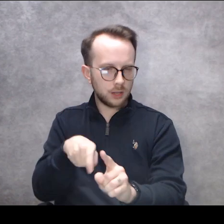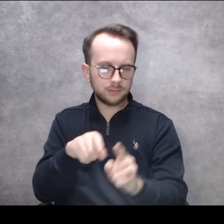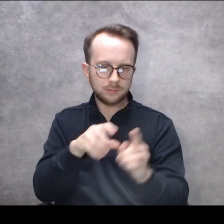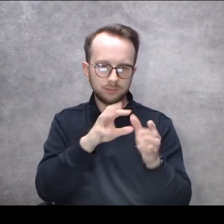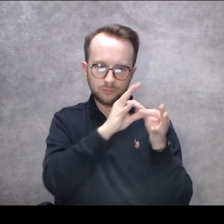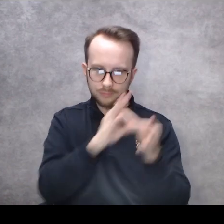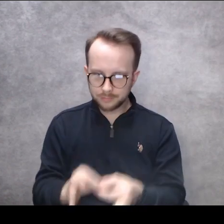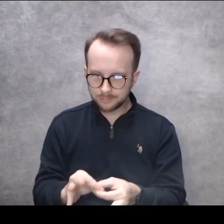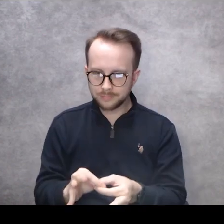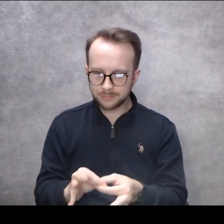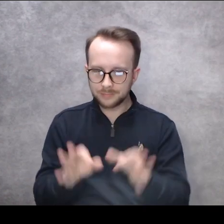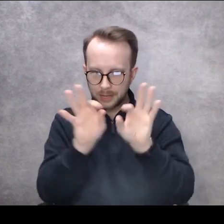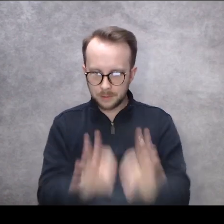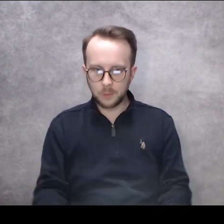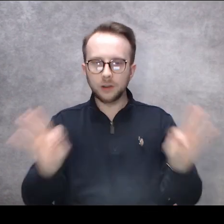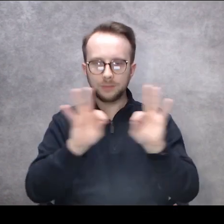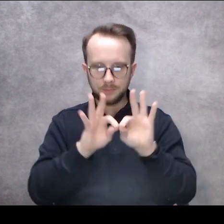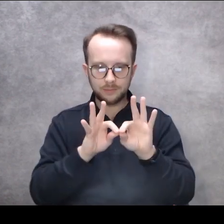important,